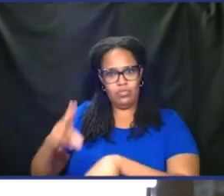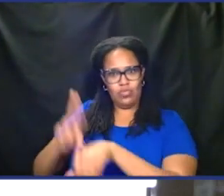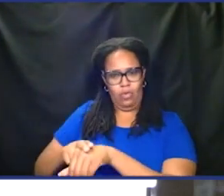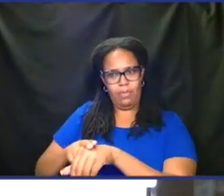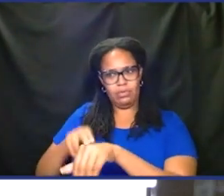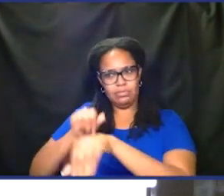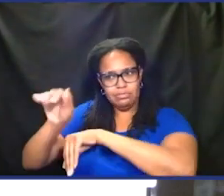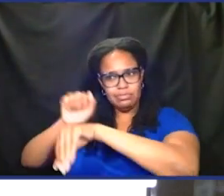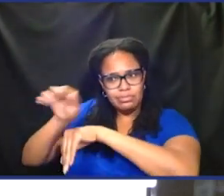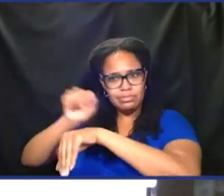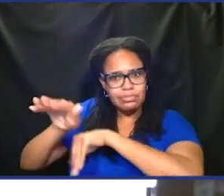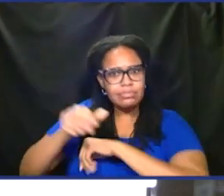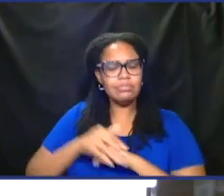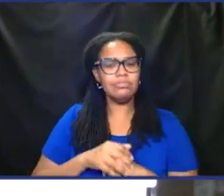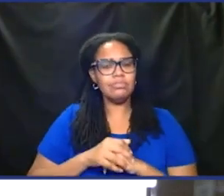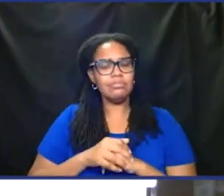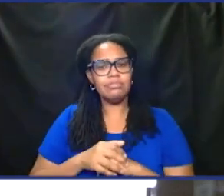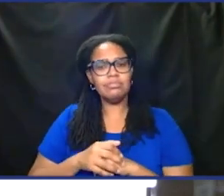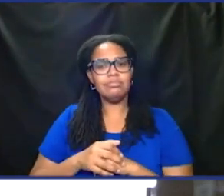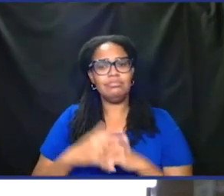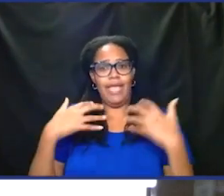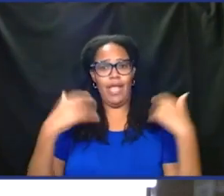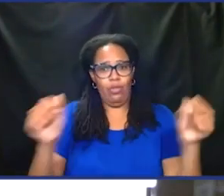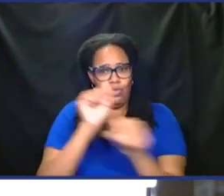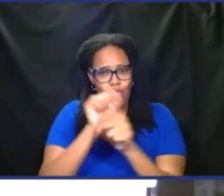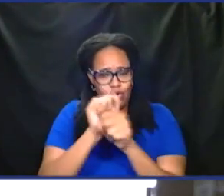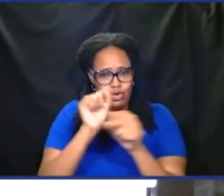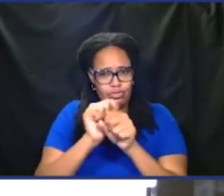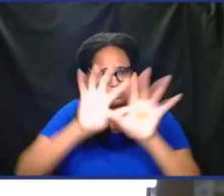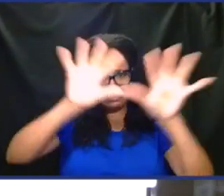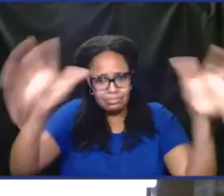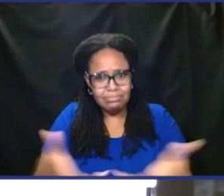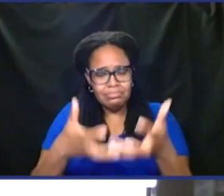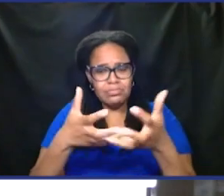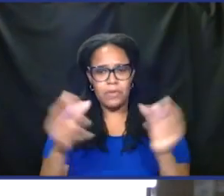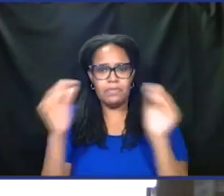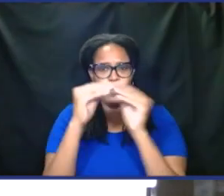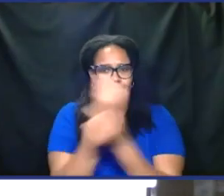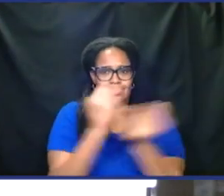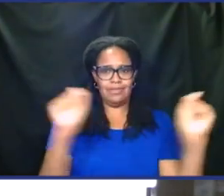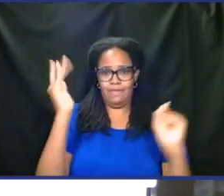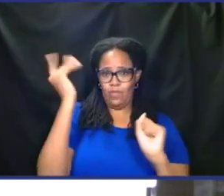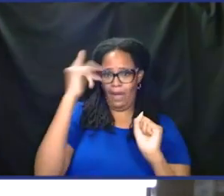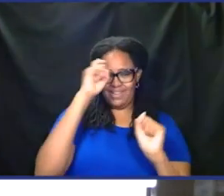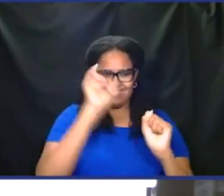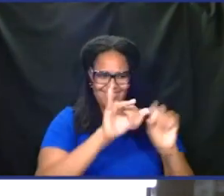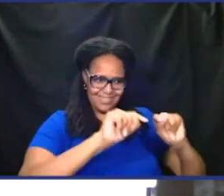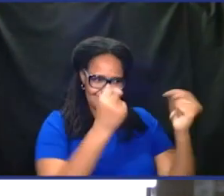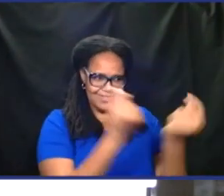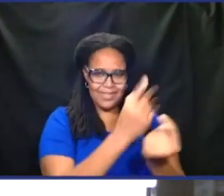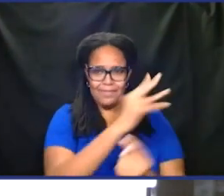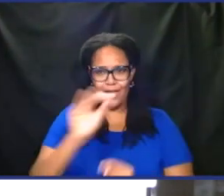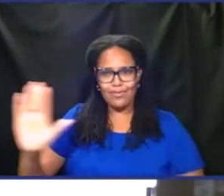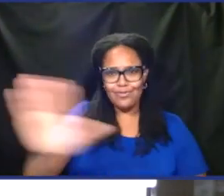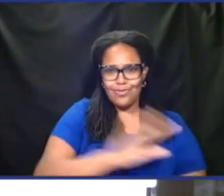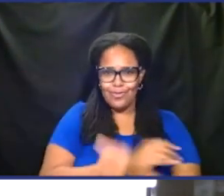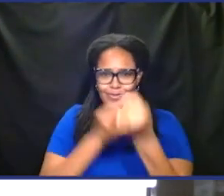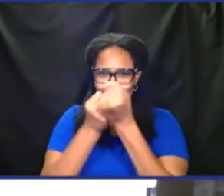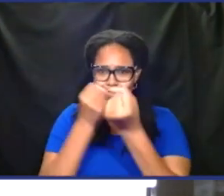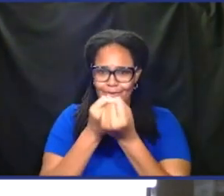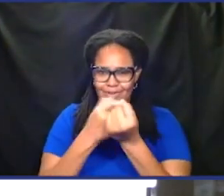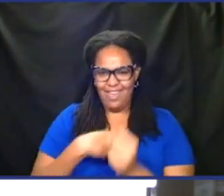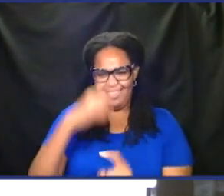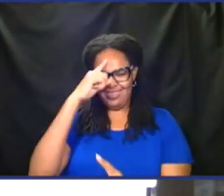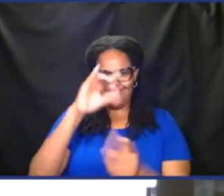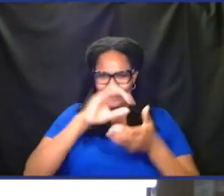of health workers around the world are safer because of this team's diligence and because of your support. And I think